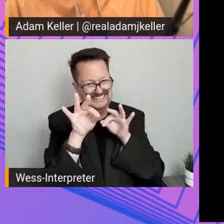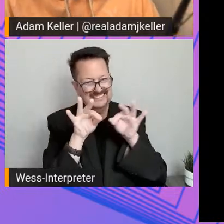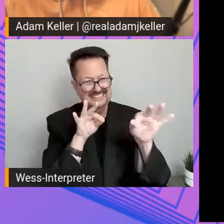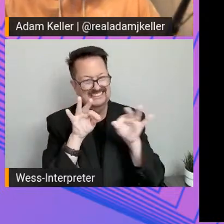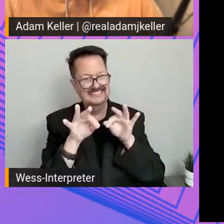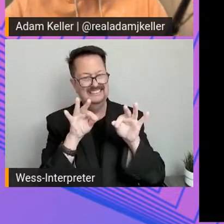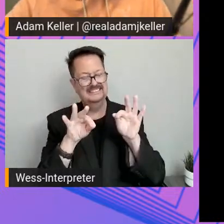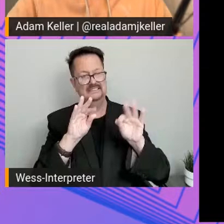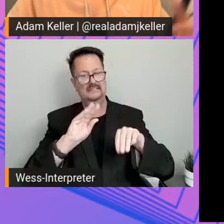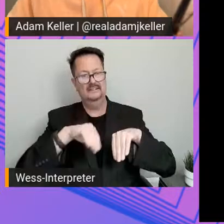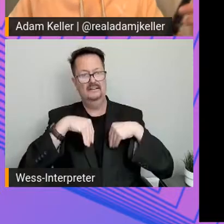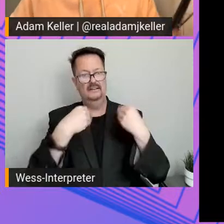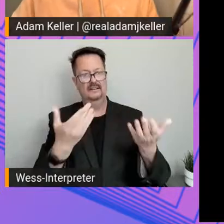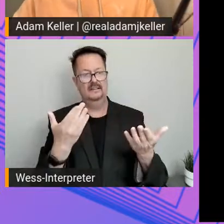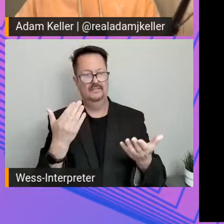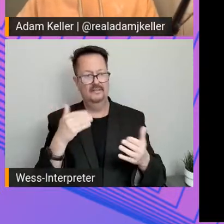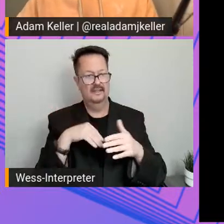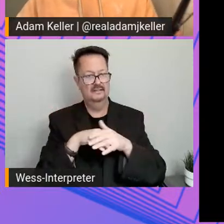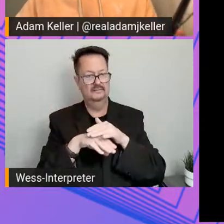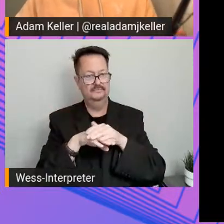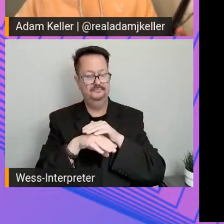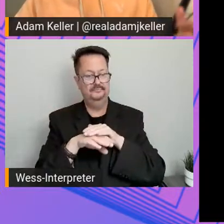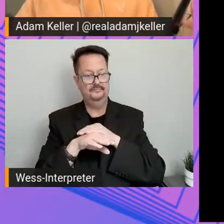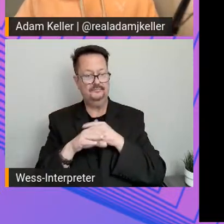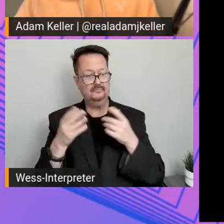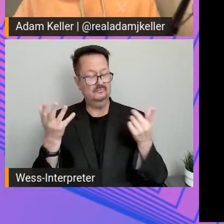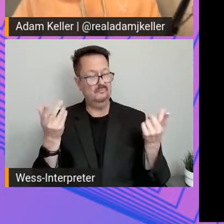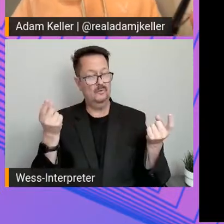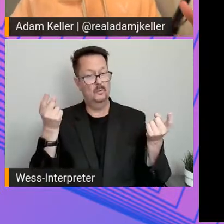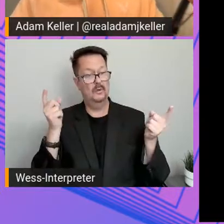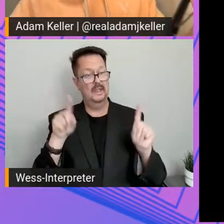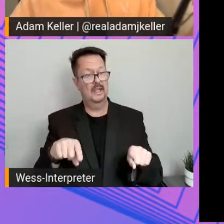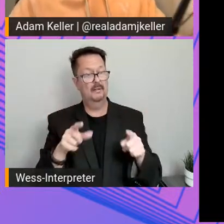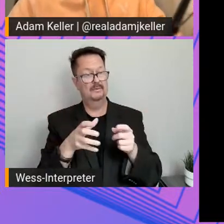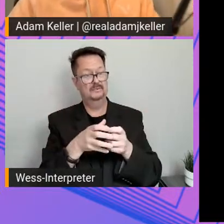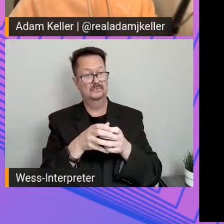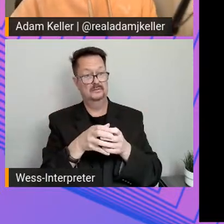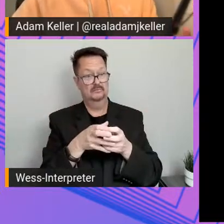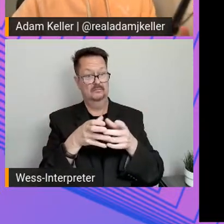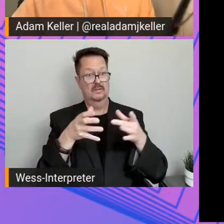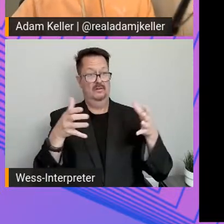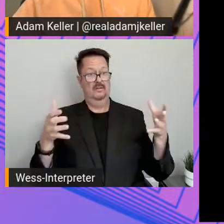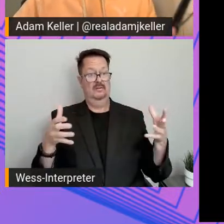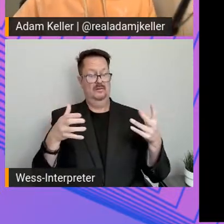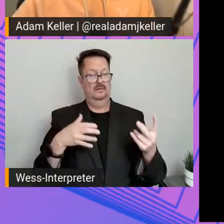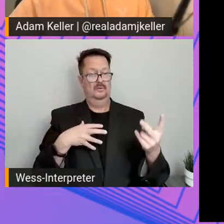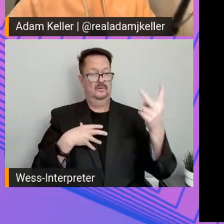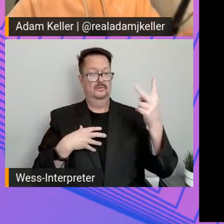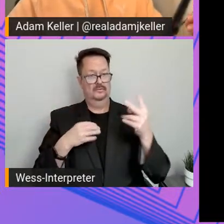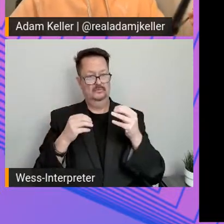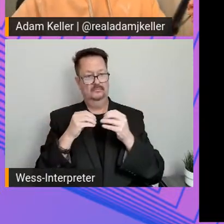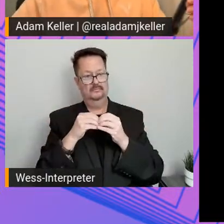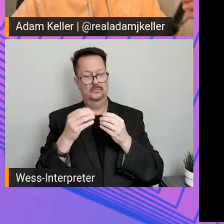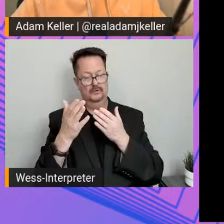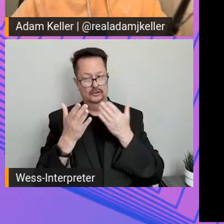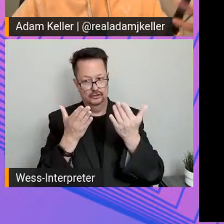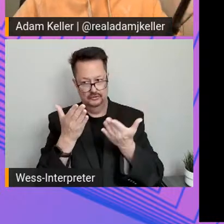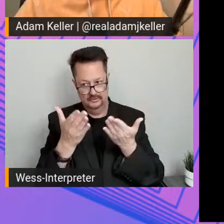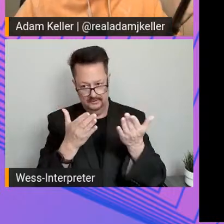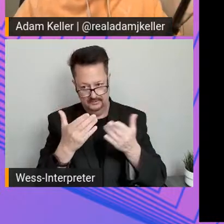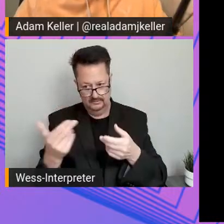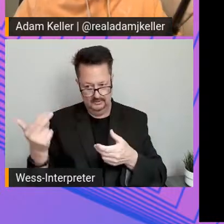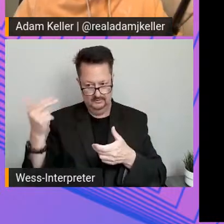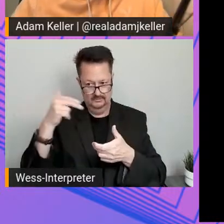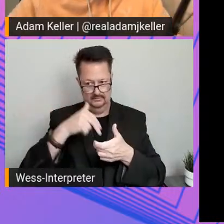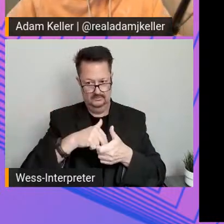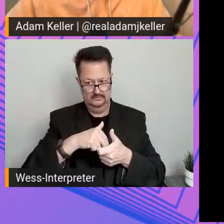access. Now, what happens when we grow and now we have 2 more services that want to come in, 2 more